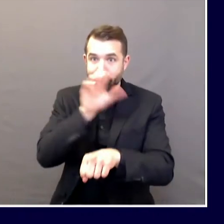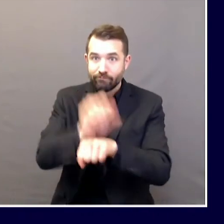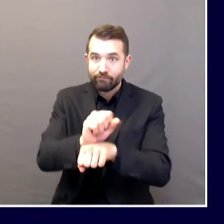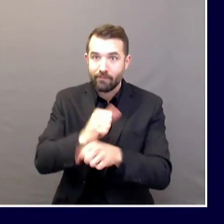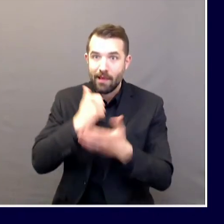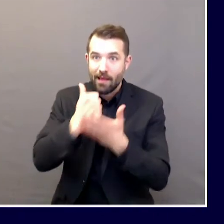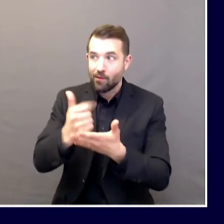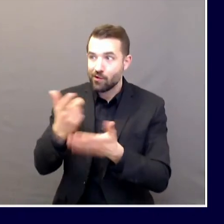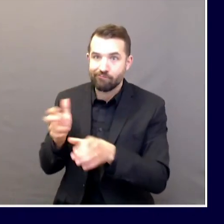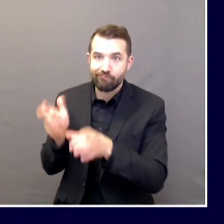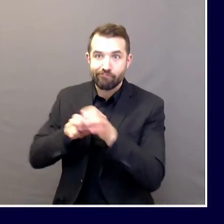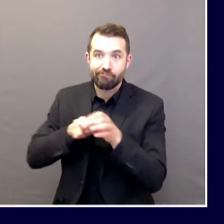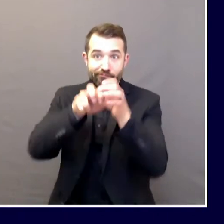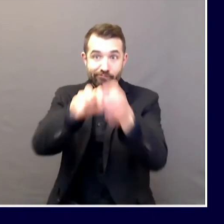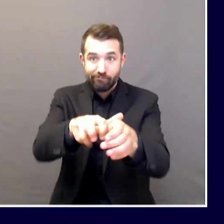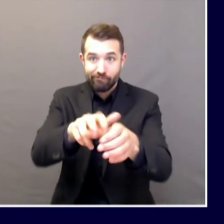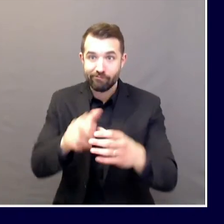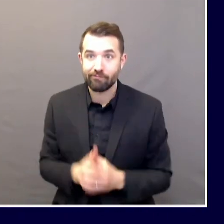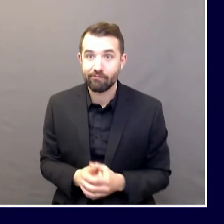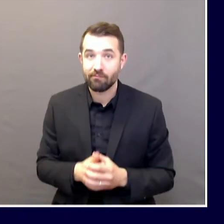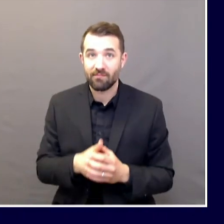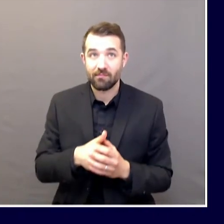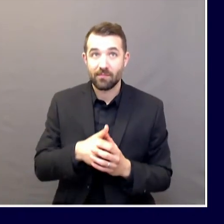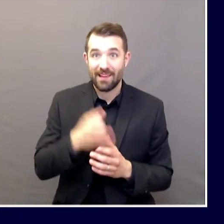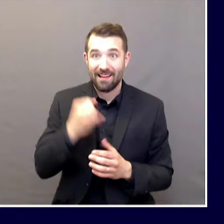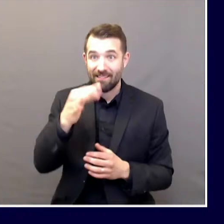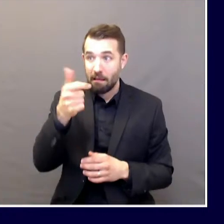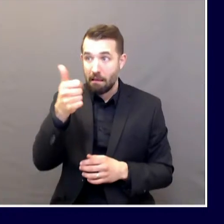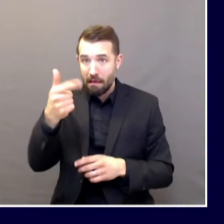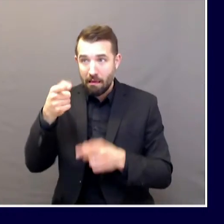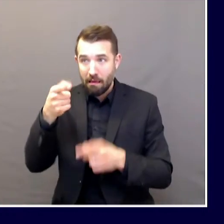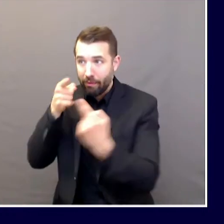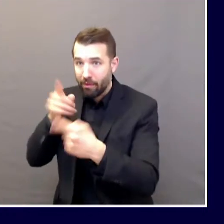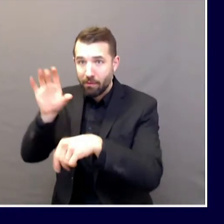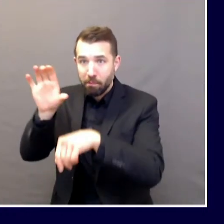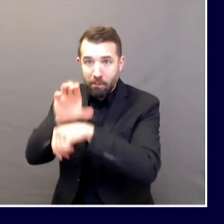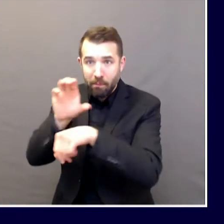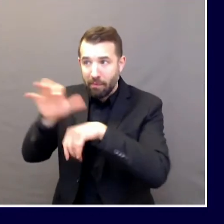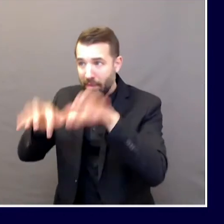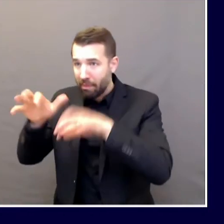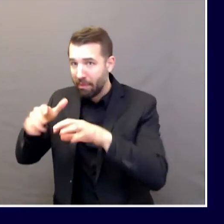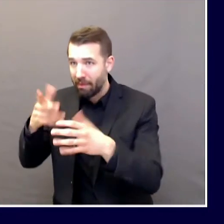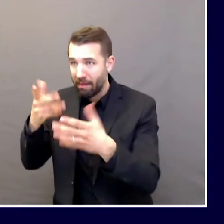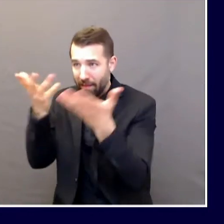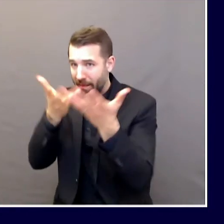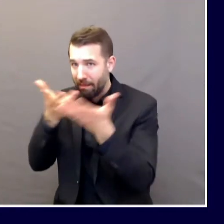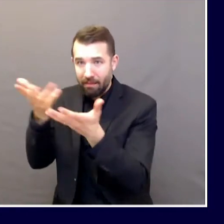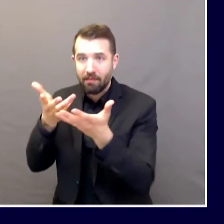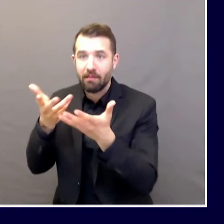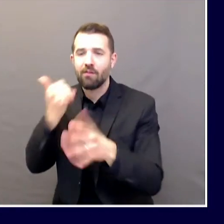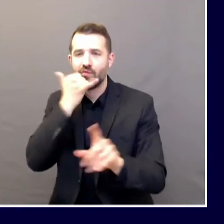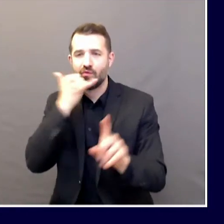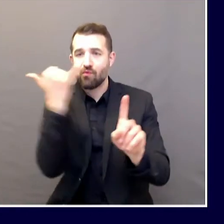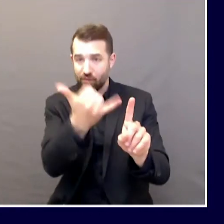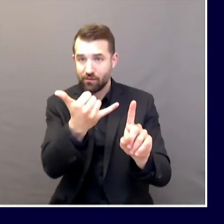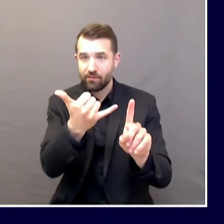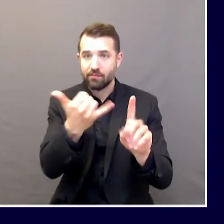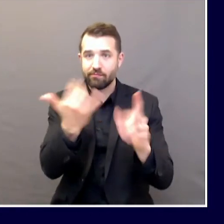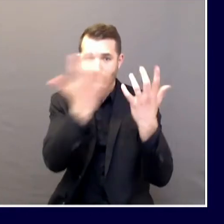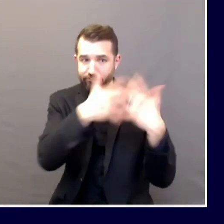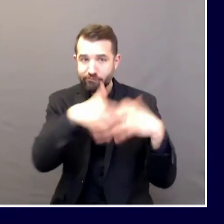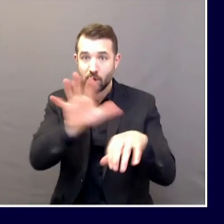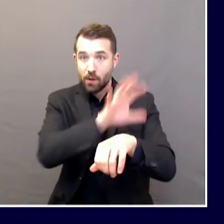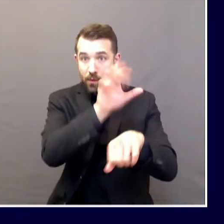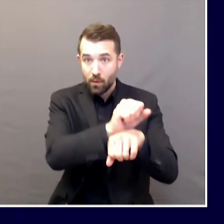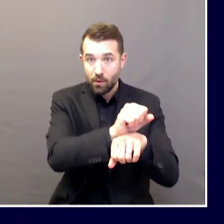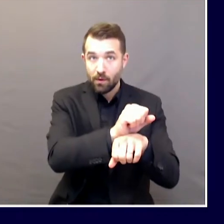appointment and making an appointment, or help with getting a ride to your appointment. So with that, I'm going to turn things